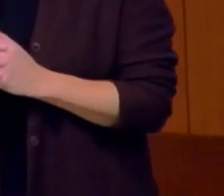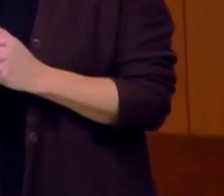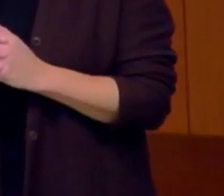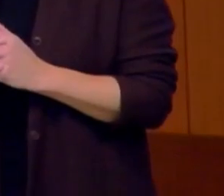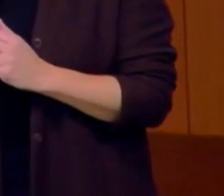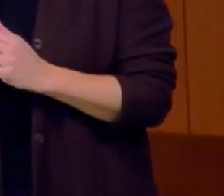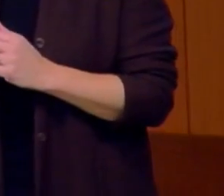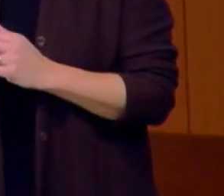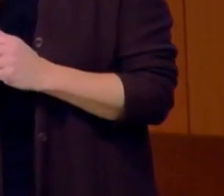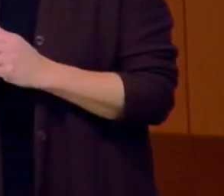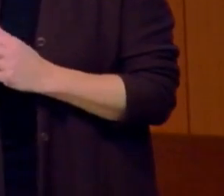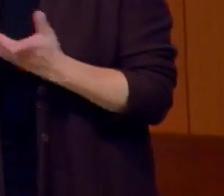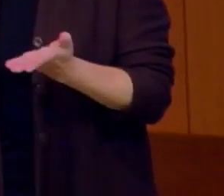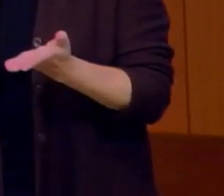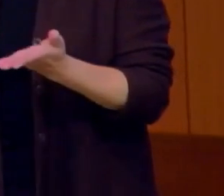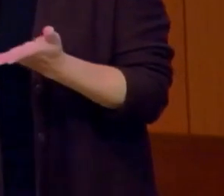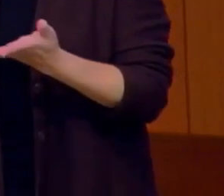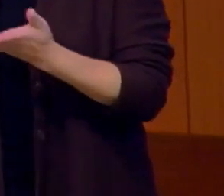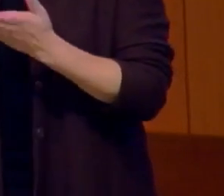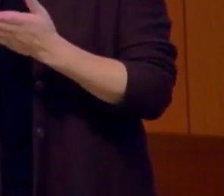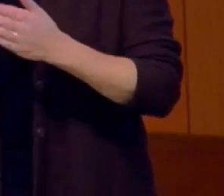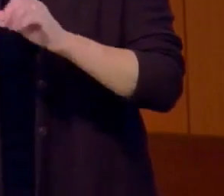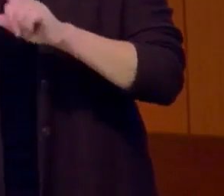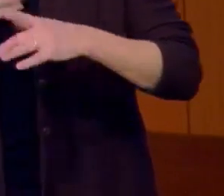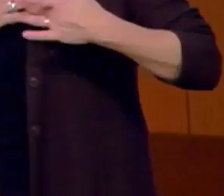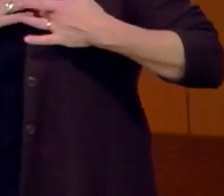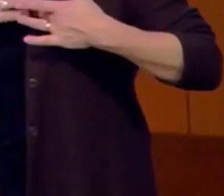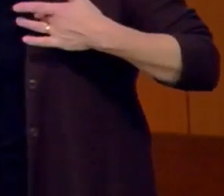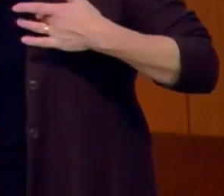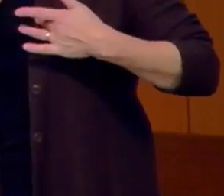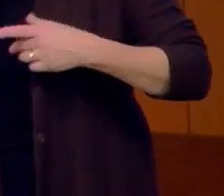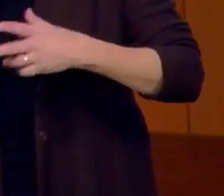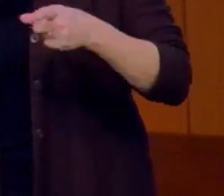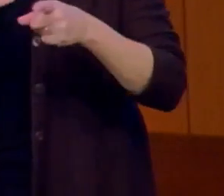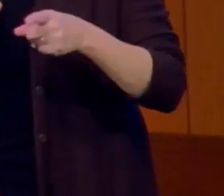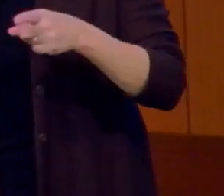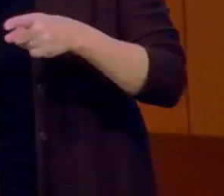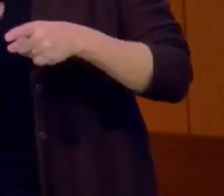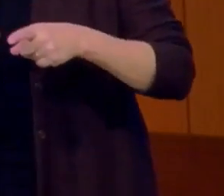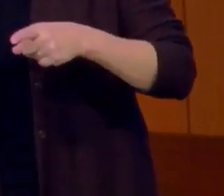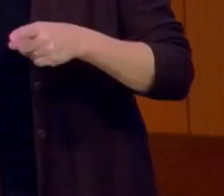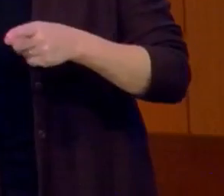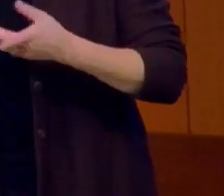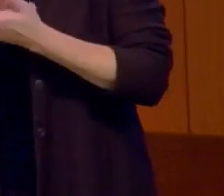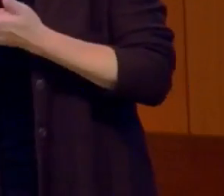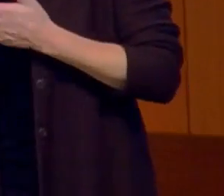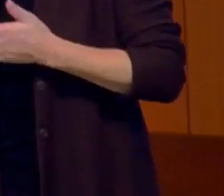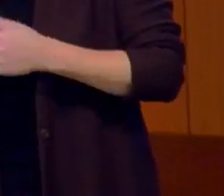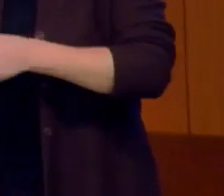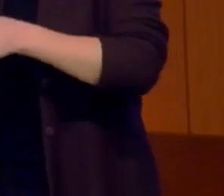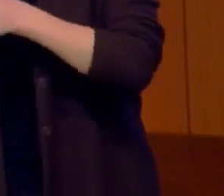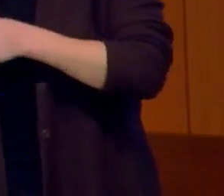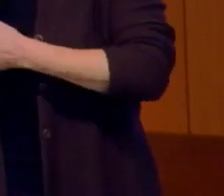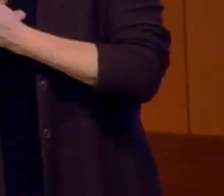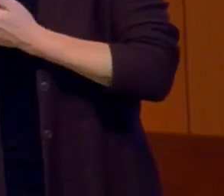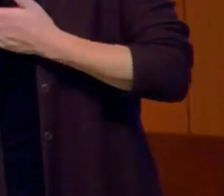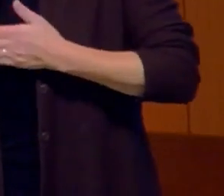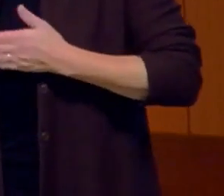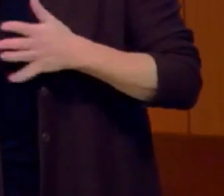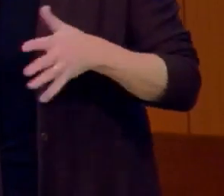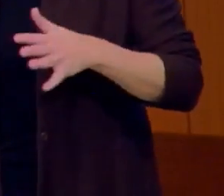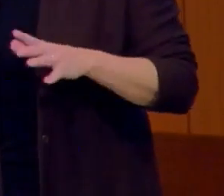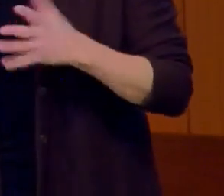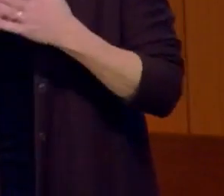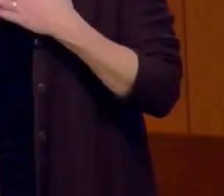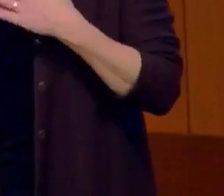So he hired him, sort of out of the goodness of his heart. Liked him, thought, well, maybe, nice guy. My brother's a nice guy. So he